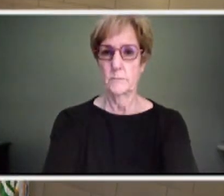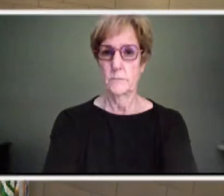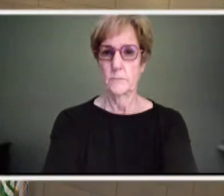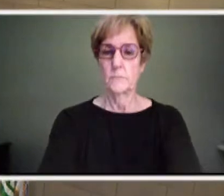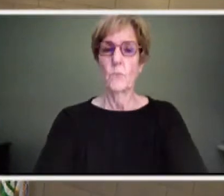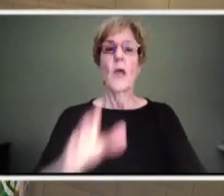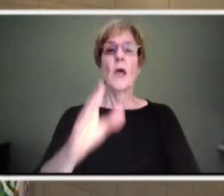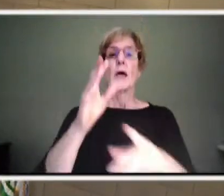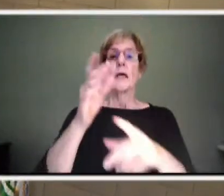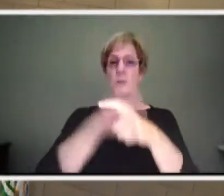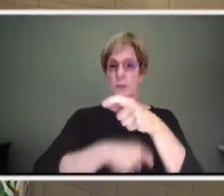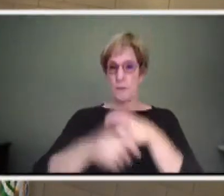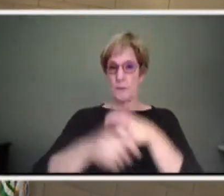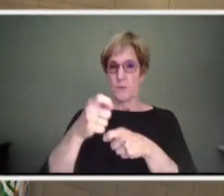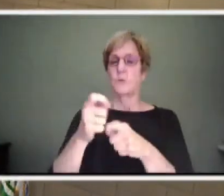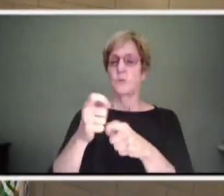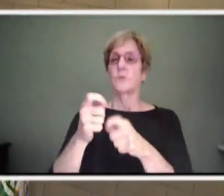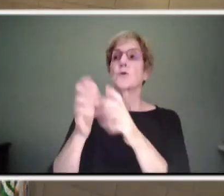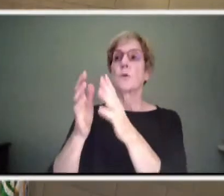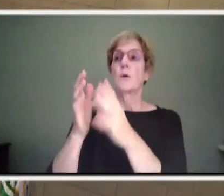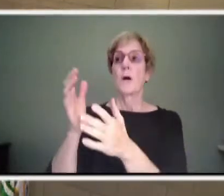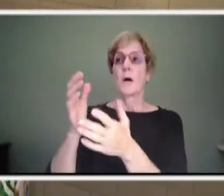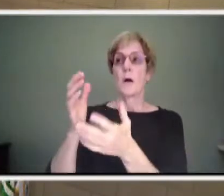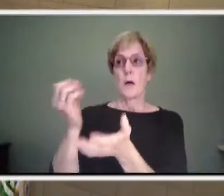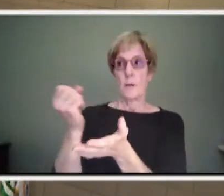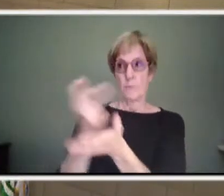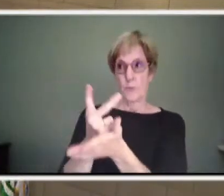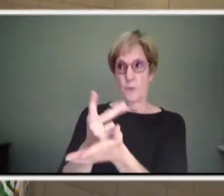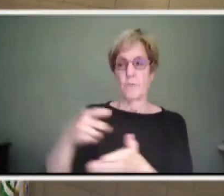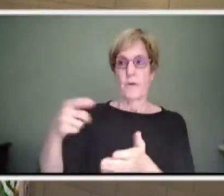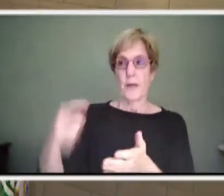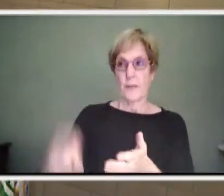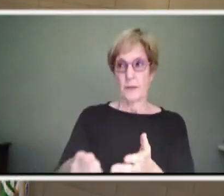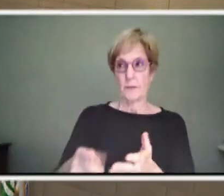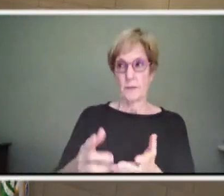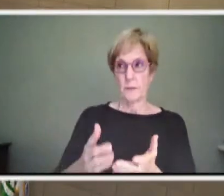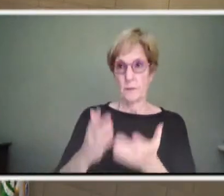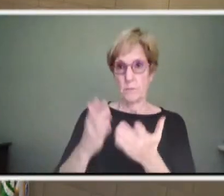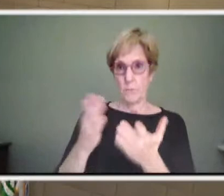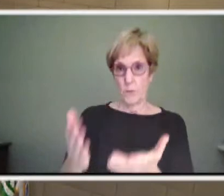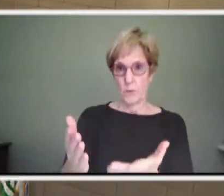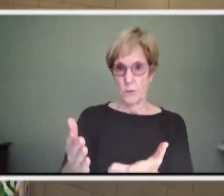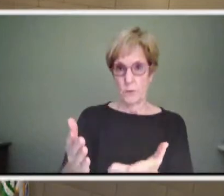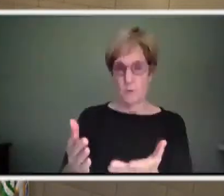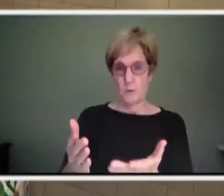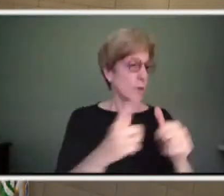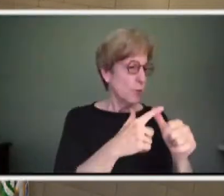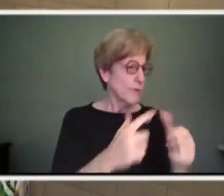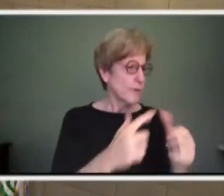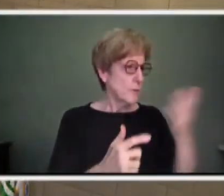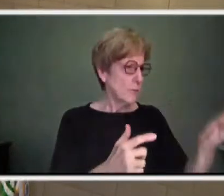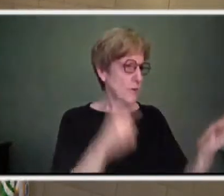and approve the petition. Okay. And the original motion was the Was the deferral. Yes.